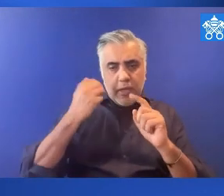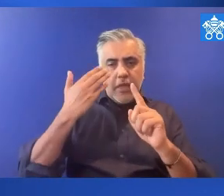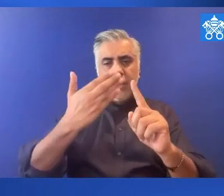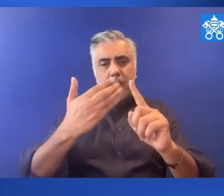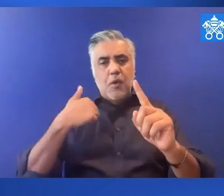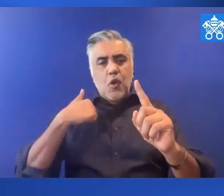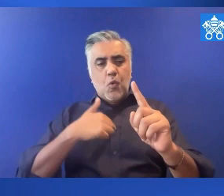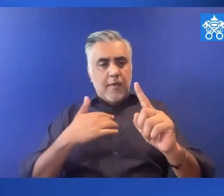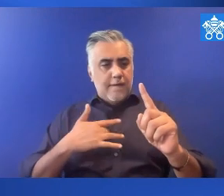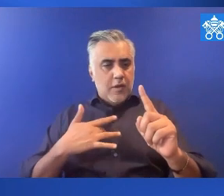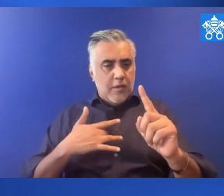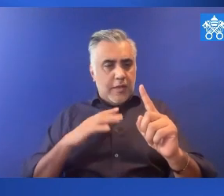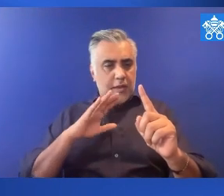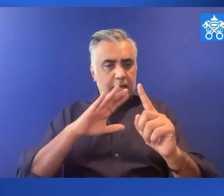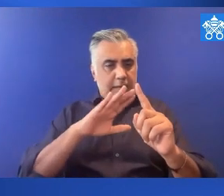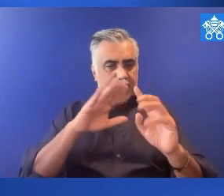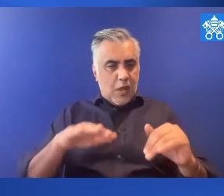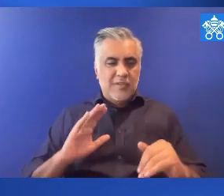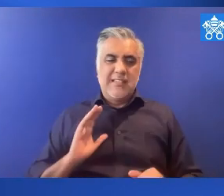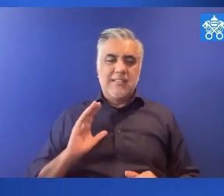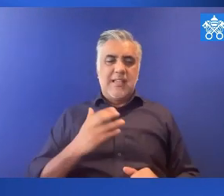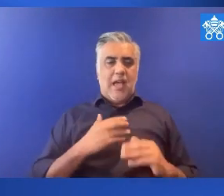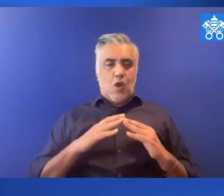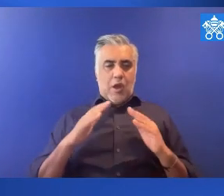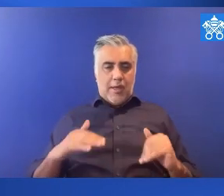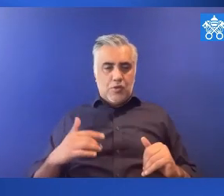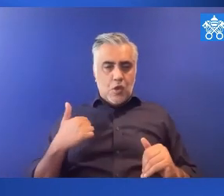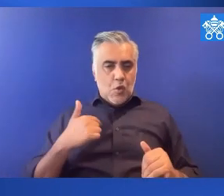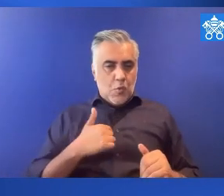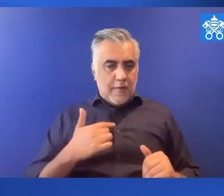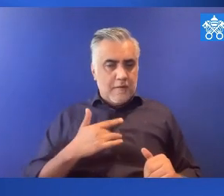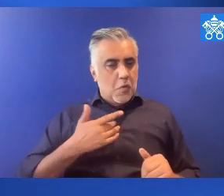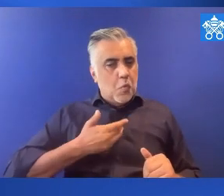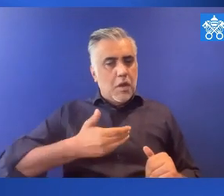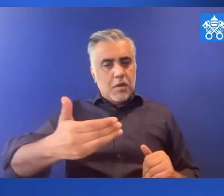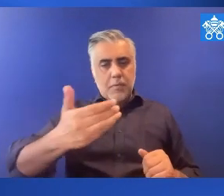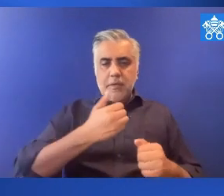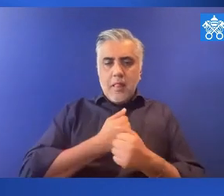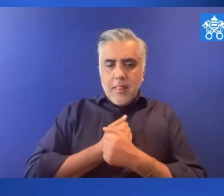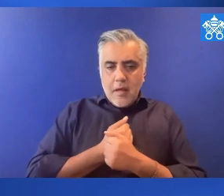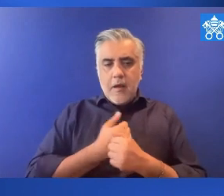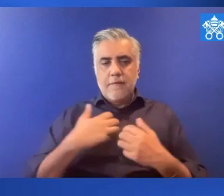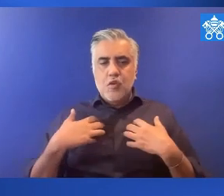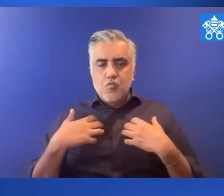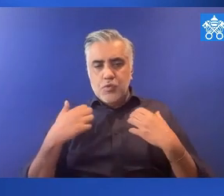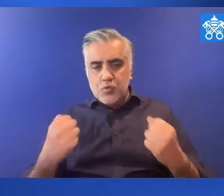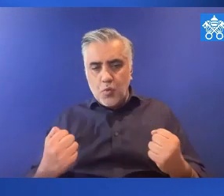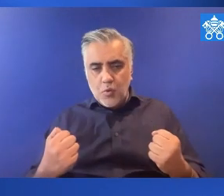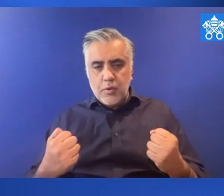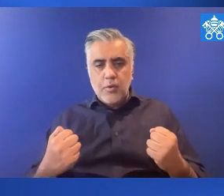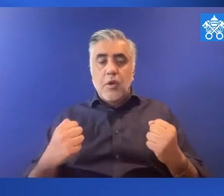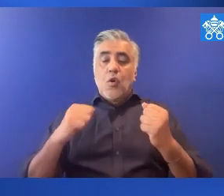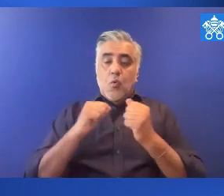because we feel familiar with him. We feel that his house is our house. We feel